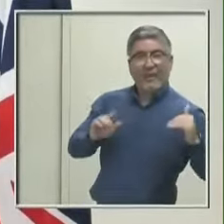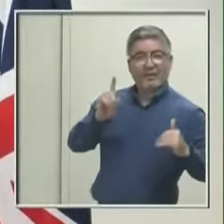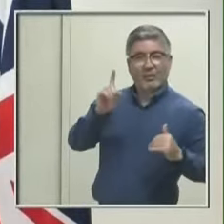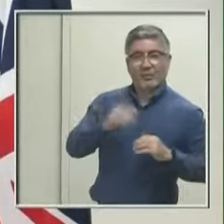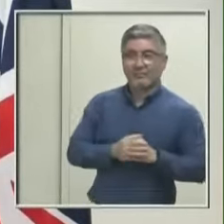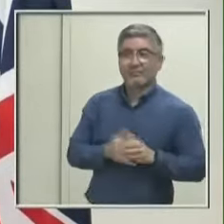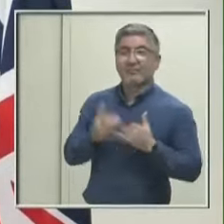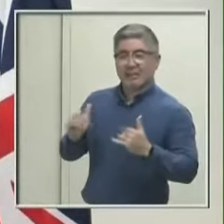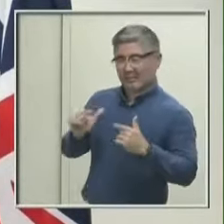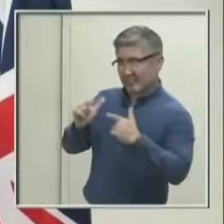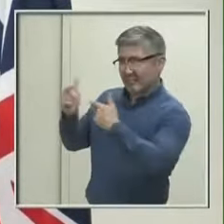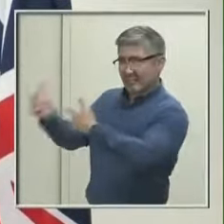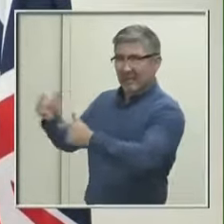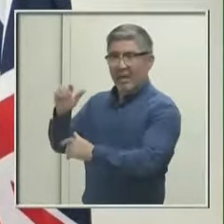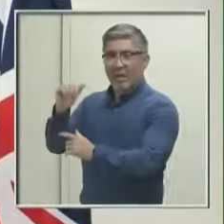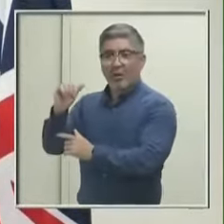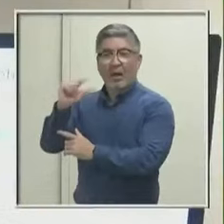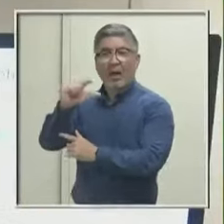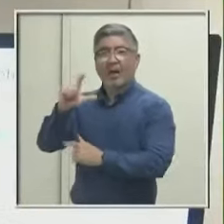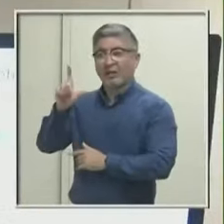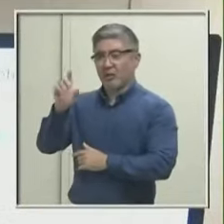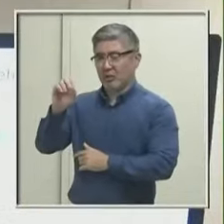Lopez.